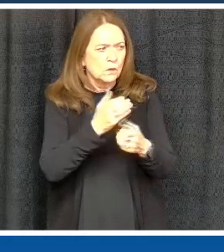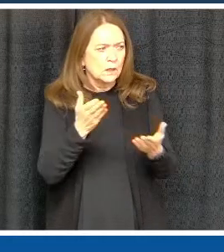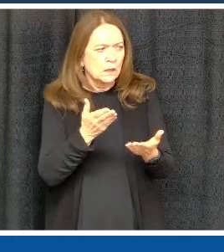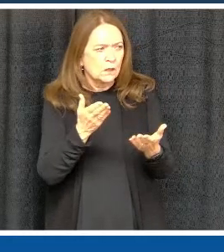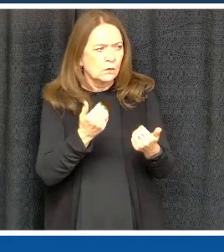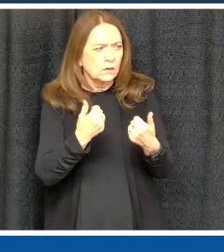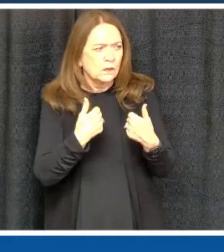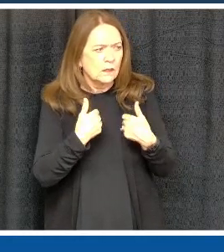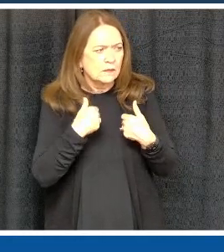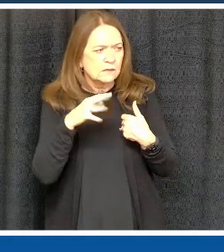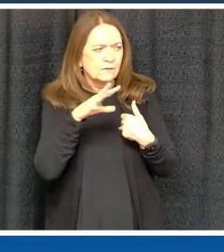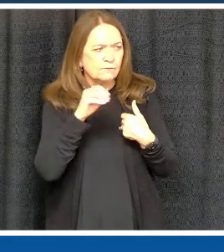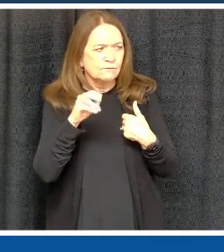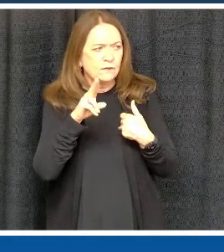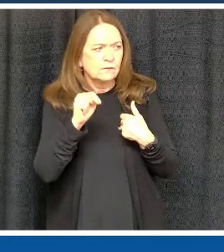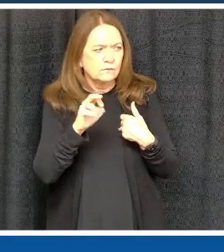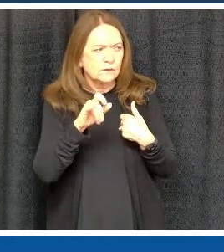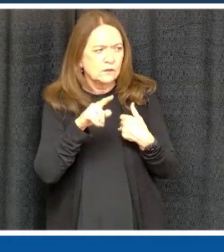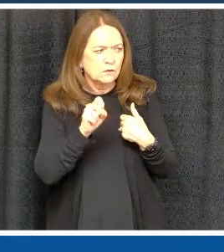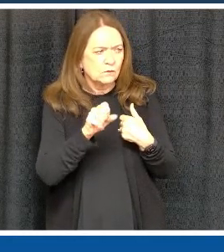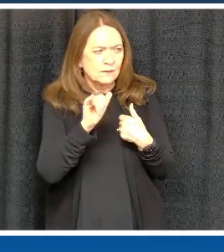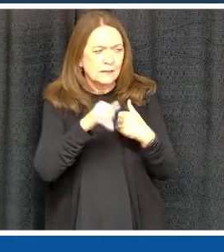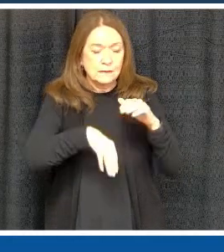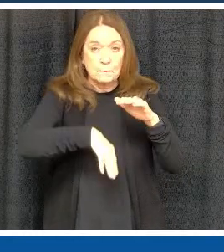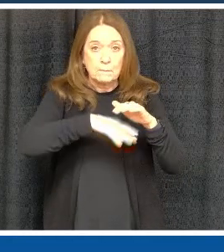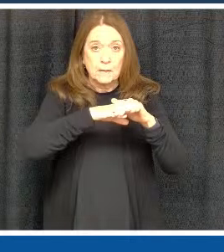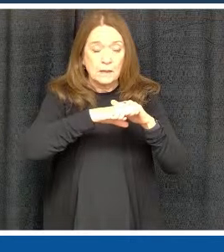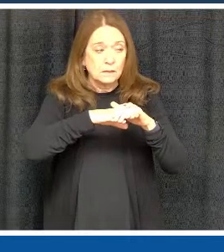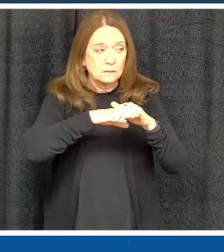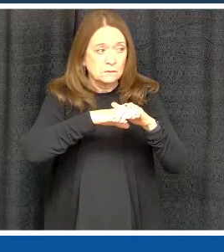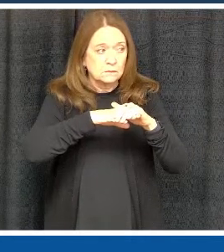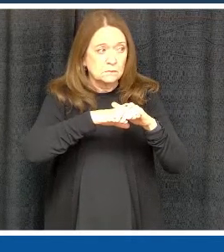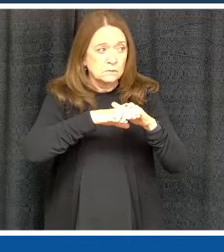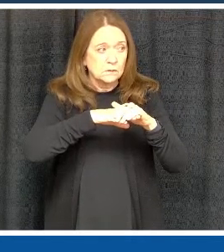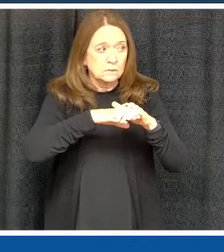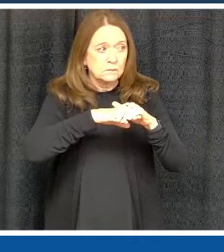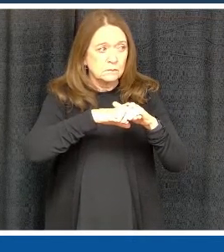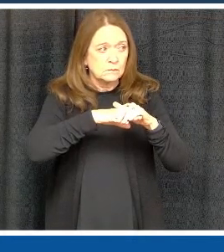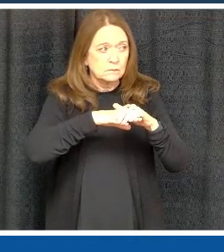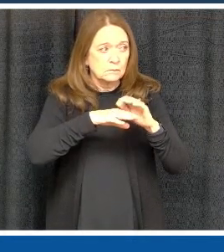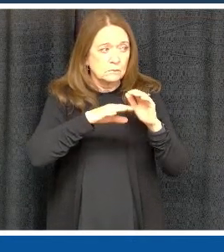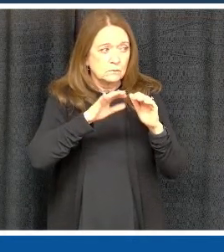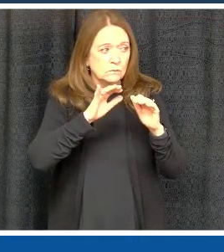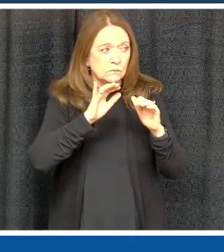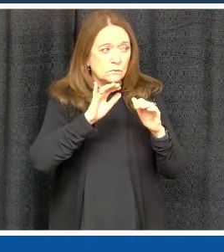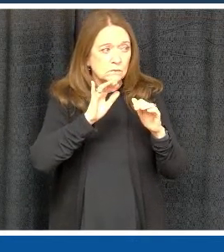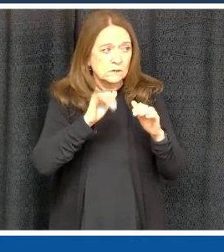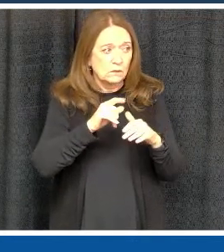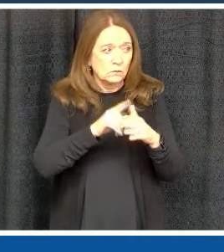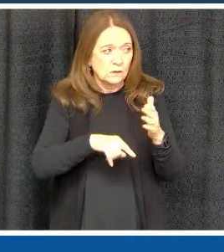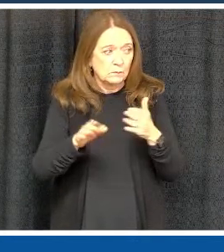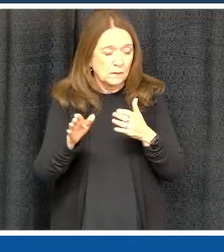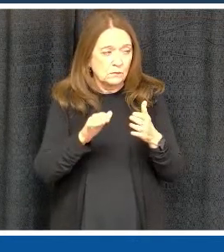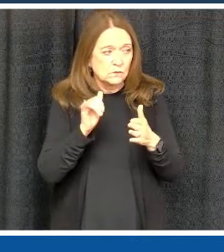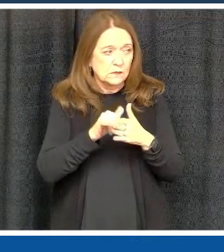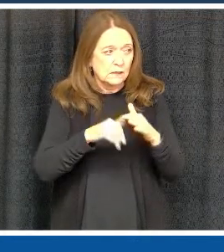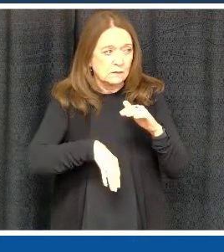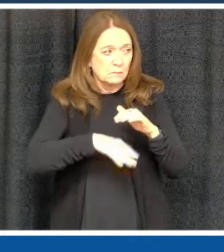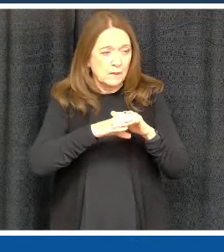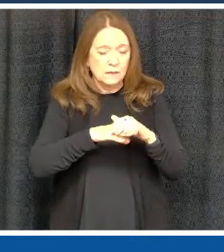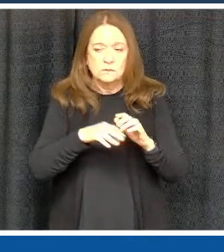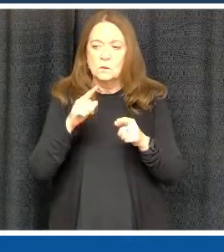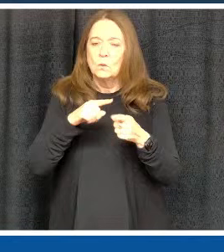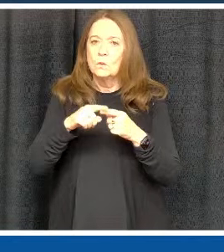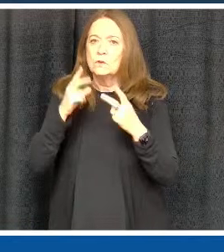units. That's the max, that's what they plan on doing, or is that the max based on the RPC's assessment? When you